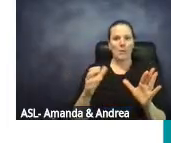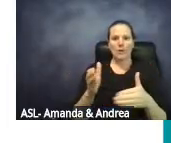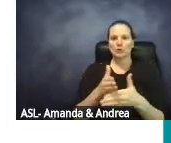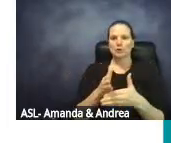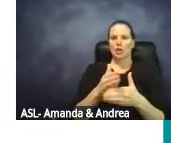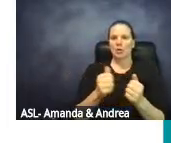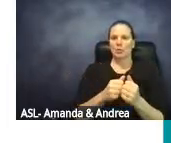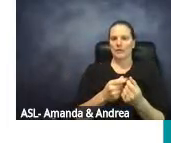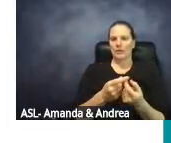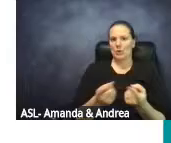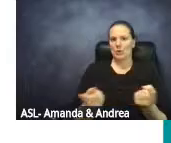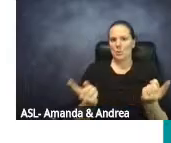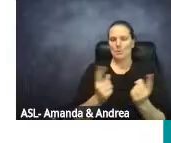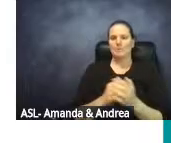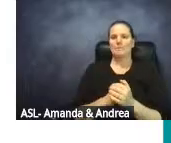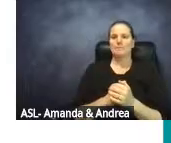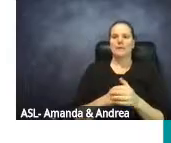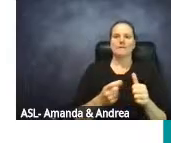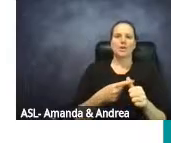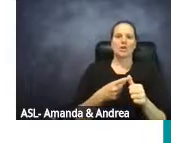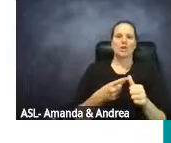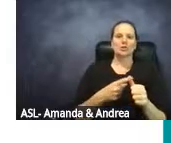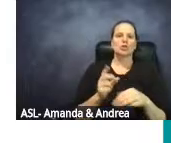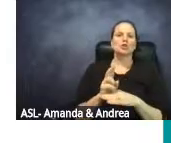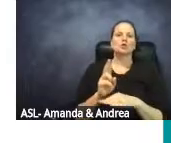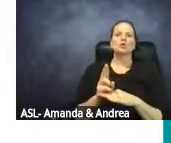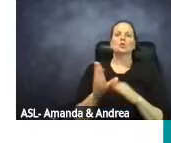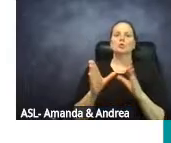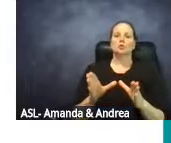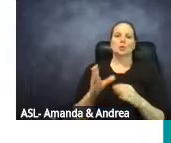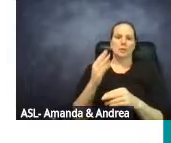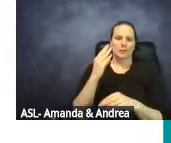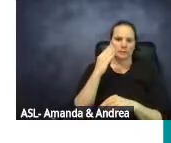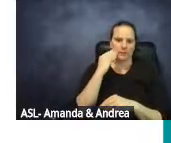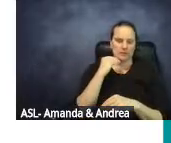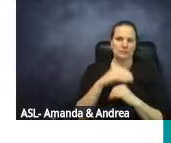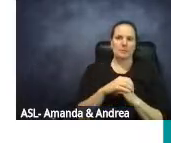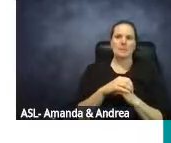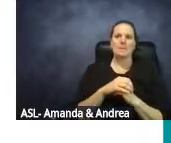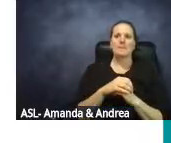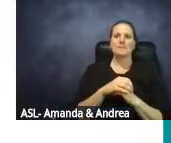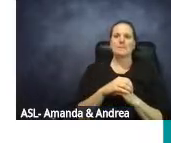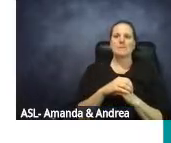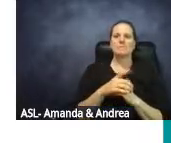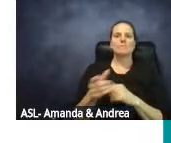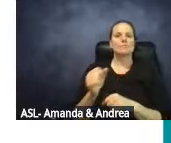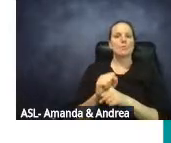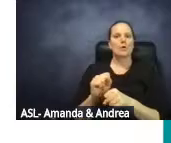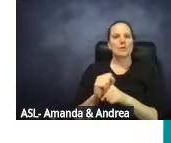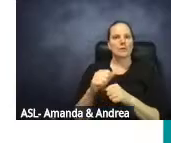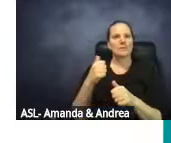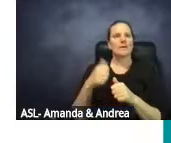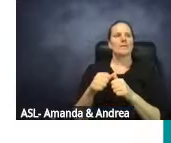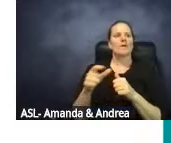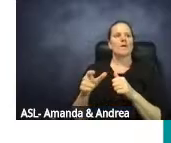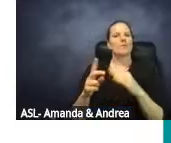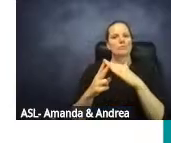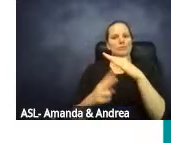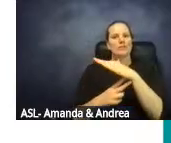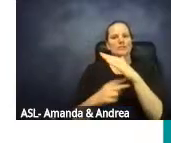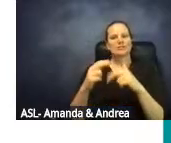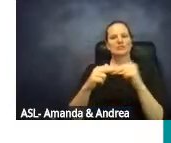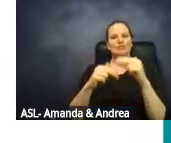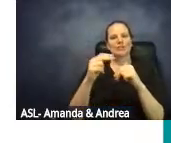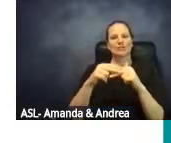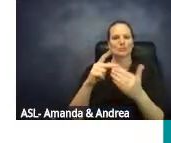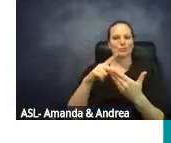now. And so first is the user experience. Central to our work is the reminder that a bridge construction project is quite